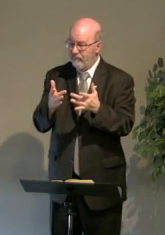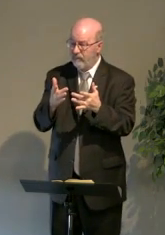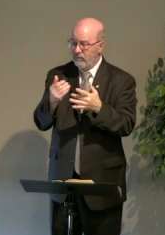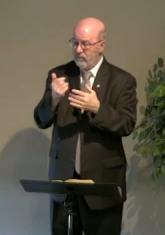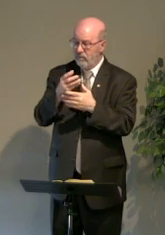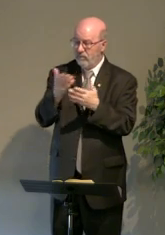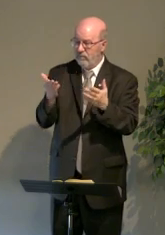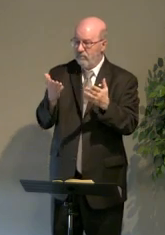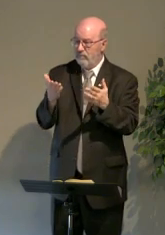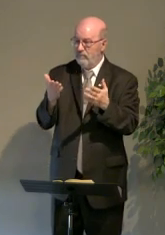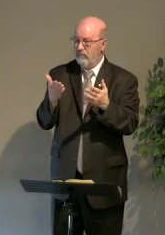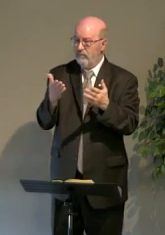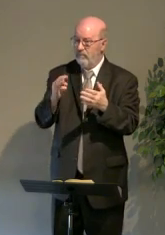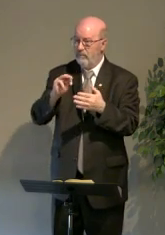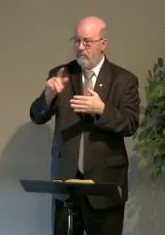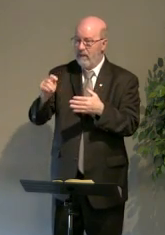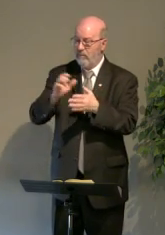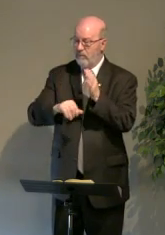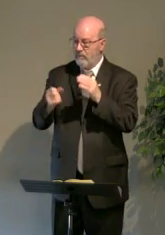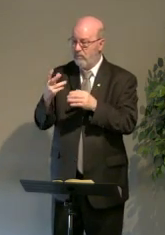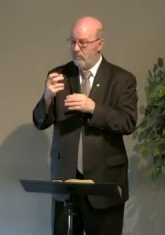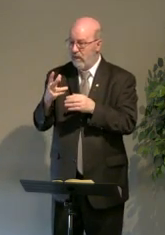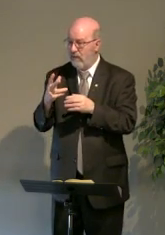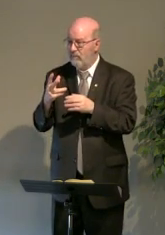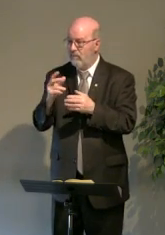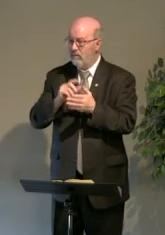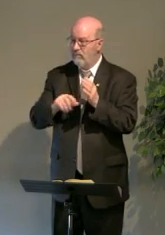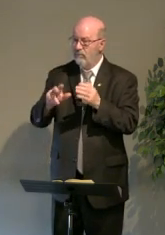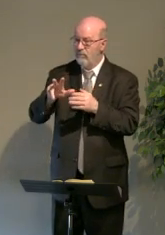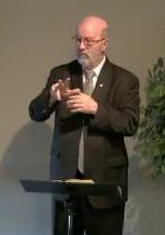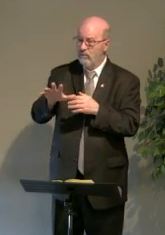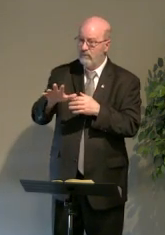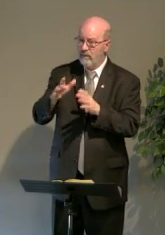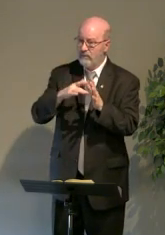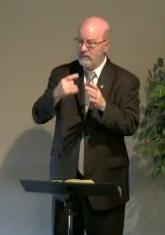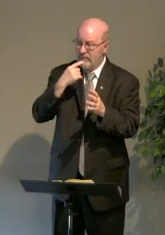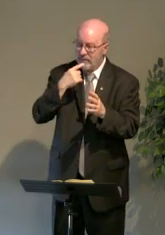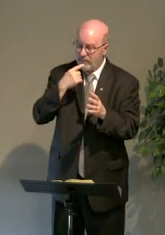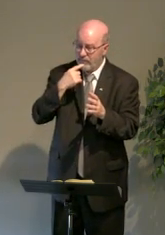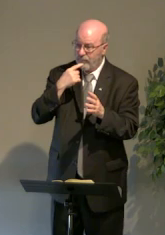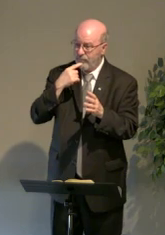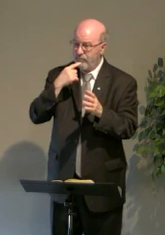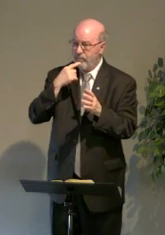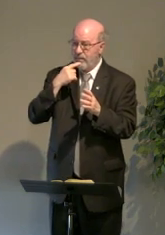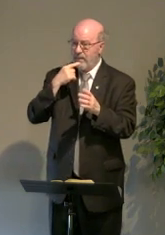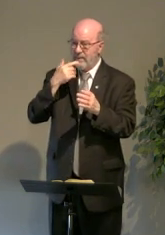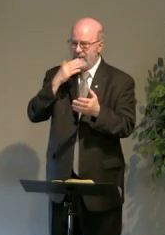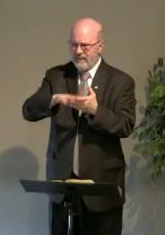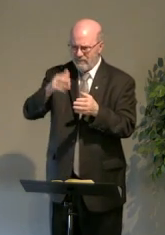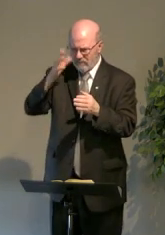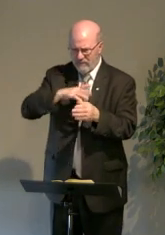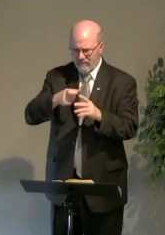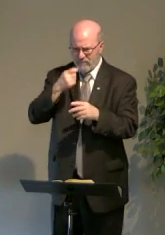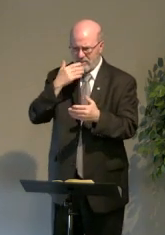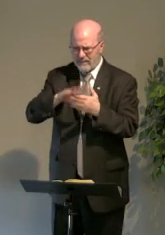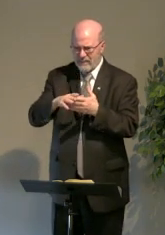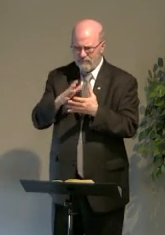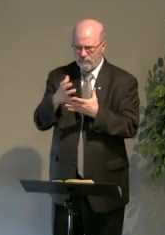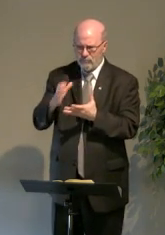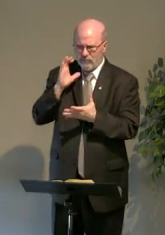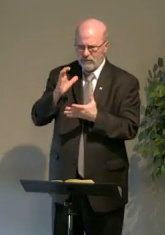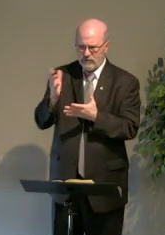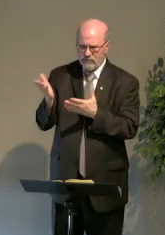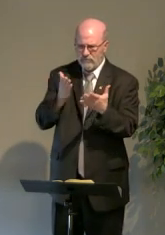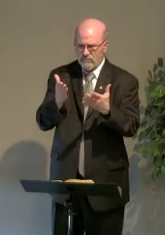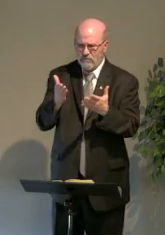for a couple of instances, Matthew chapter 12 and verse 35, Jesus said, an evil man out of his evil treasure